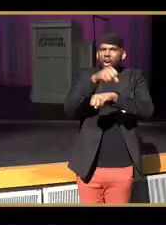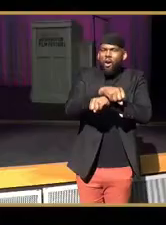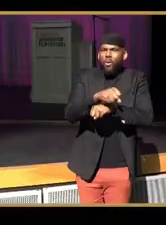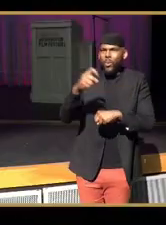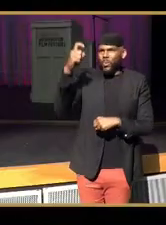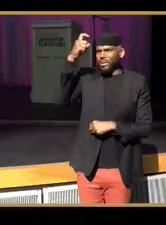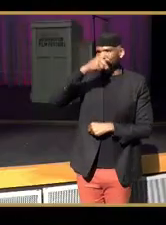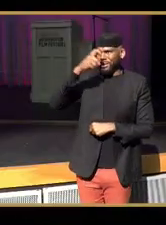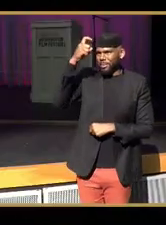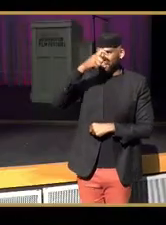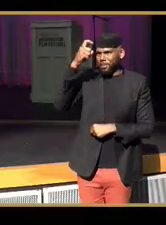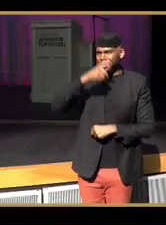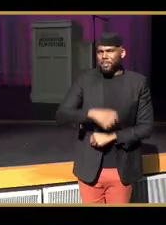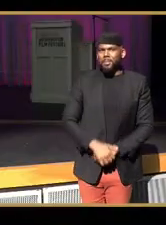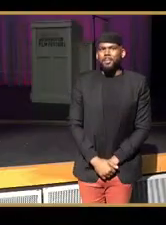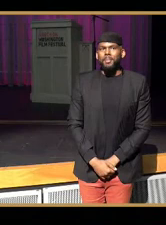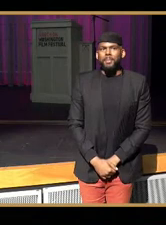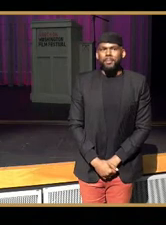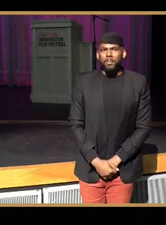wisdom.